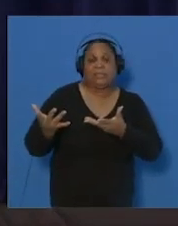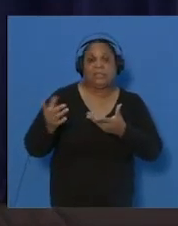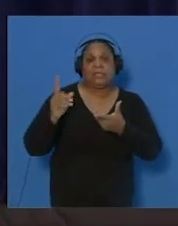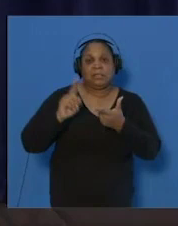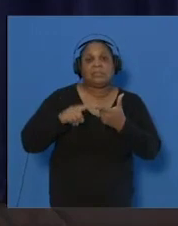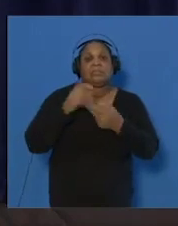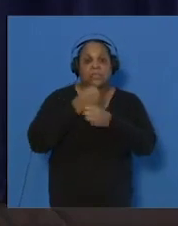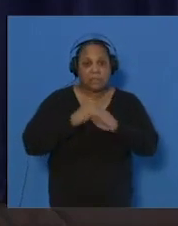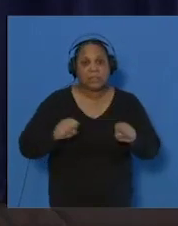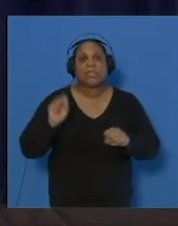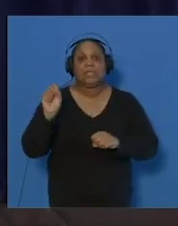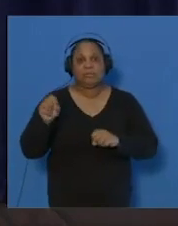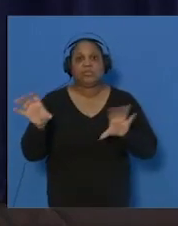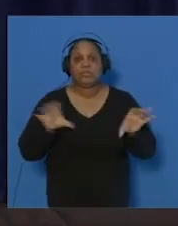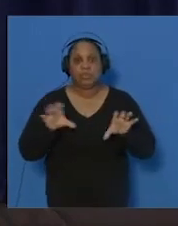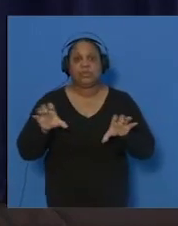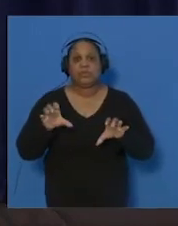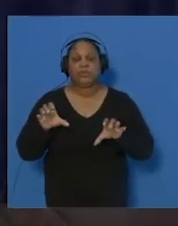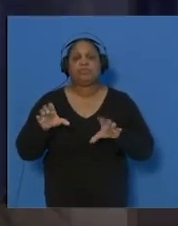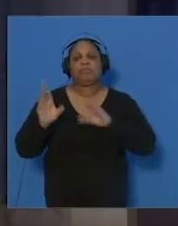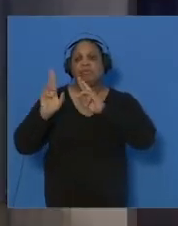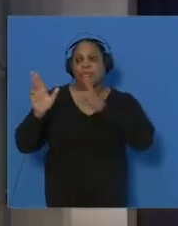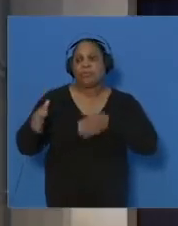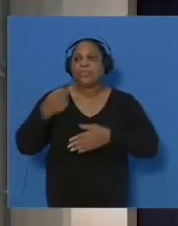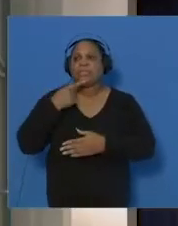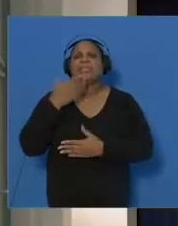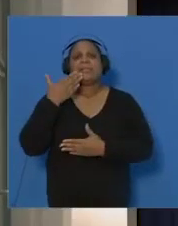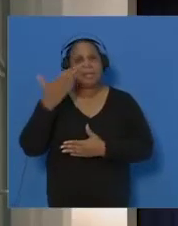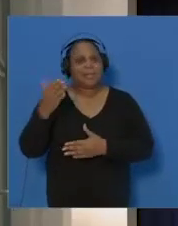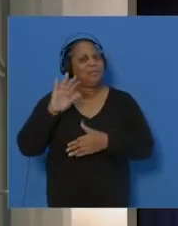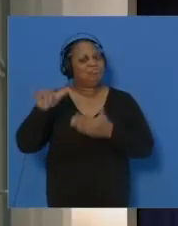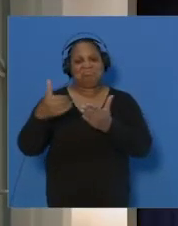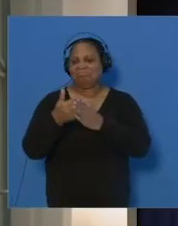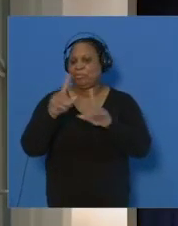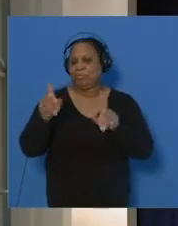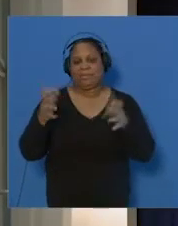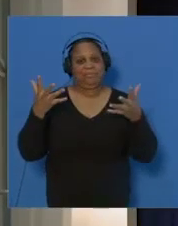so. Thank you. Those are all my questions for this evening. Thank you.